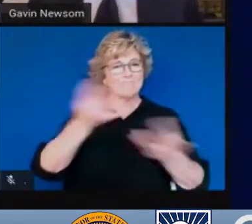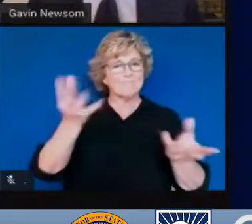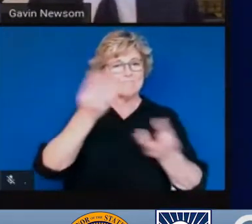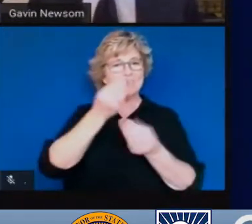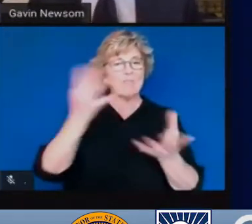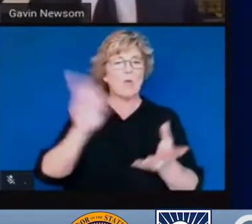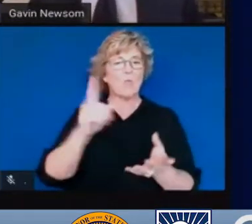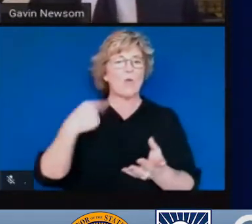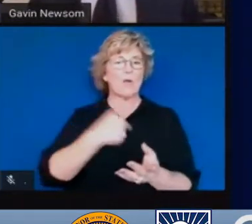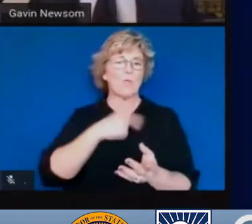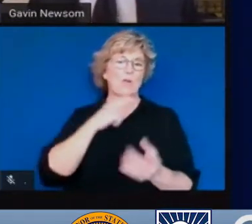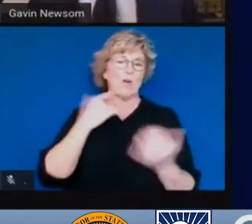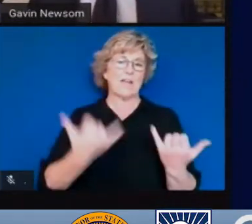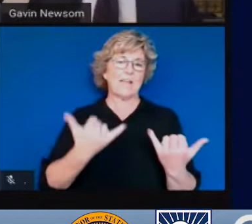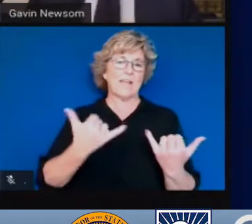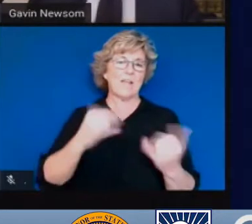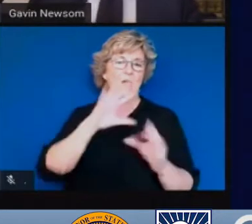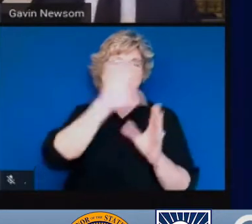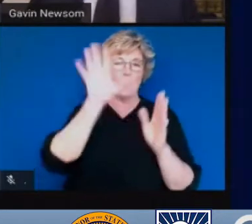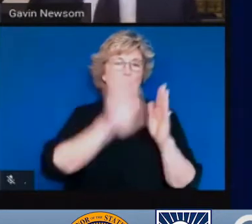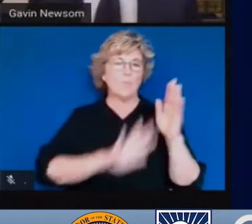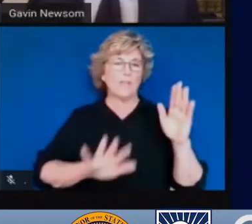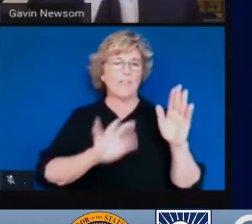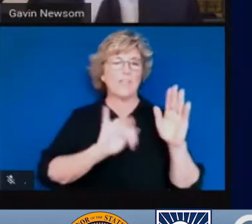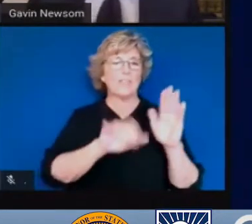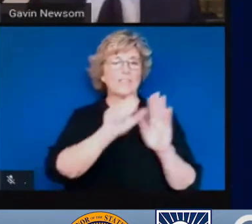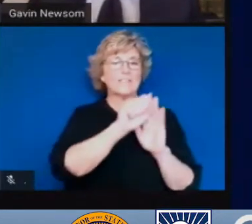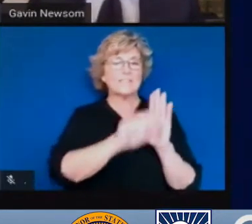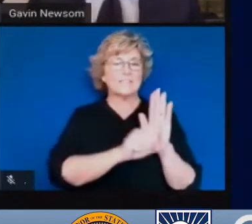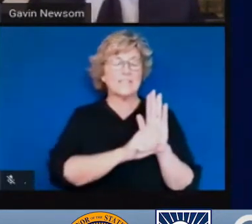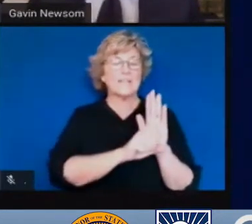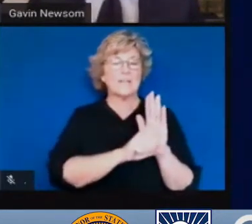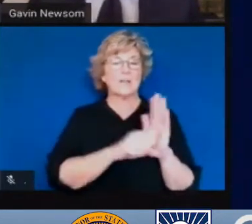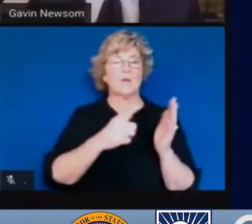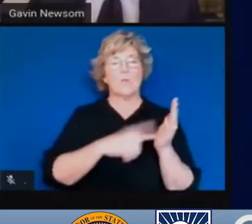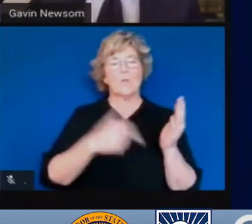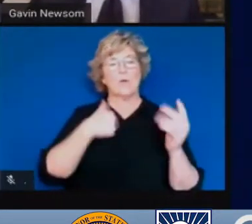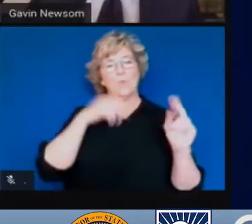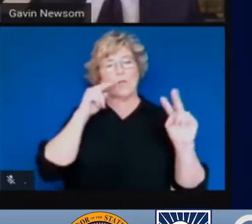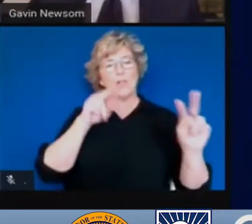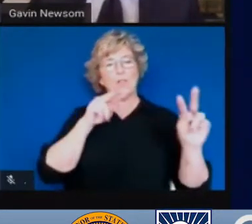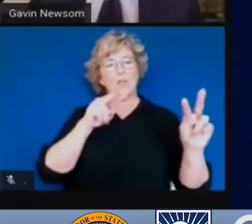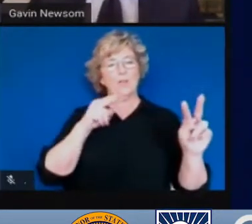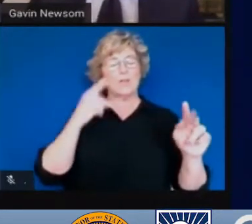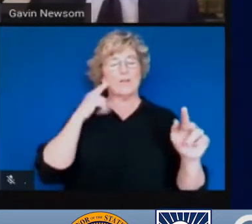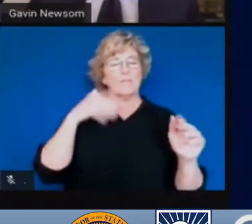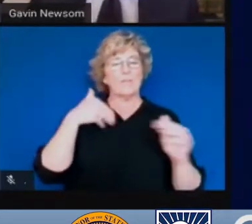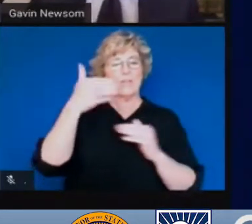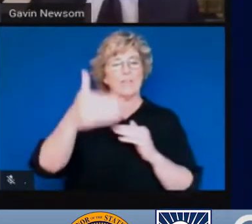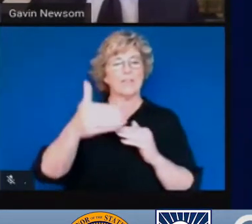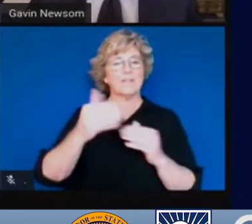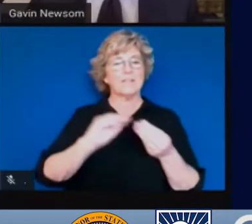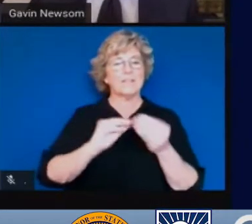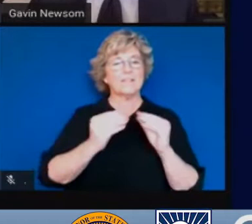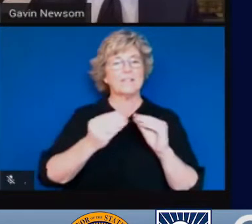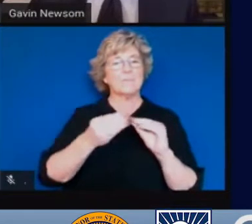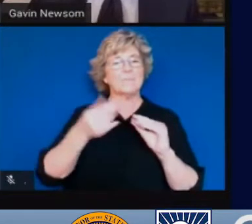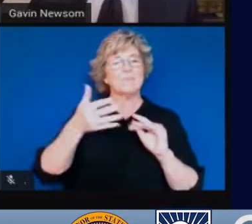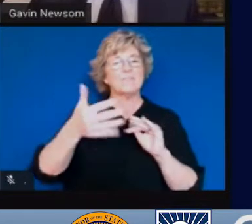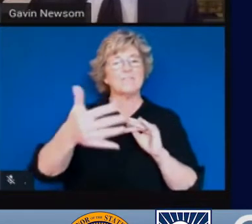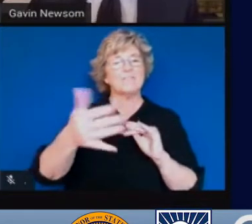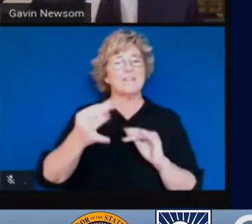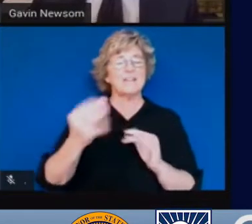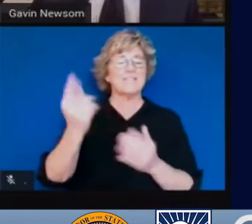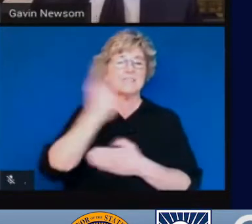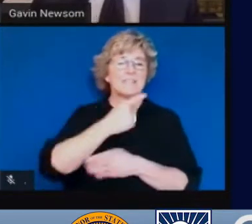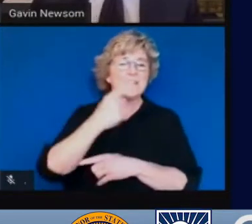on where we are in state and what we are looking at over the course of the next number of days and